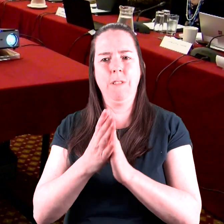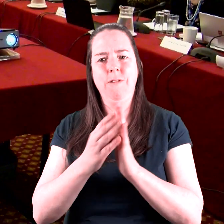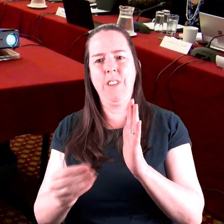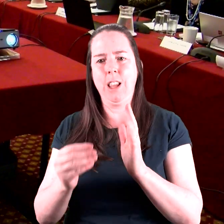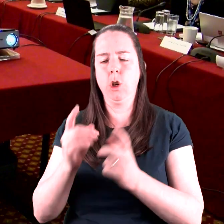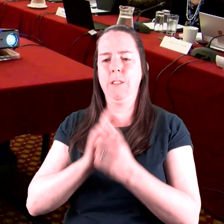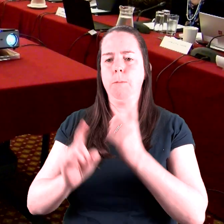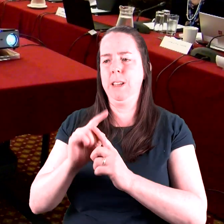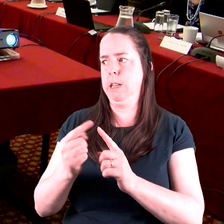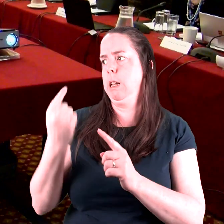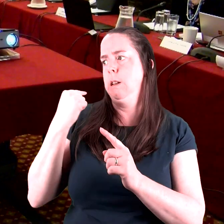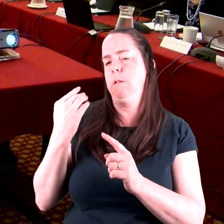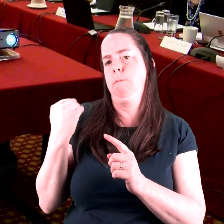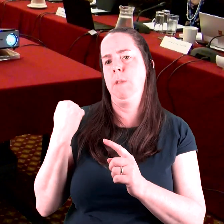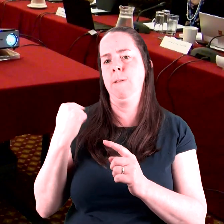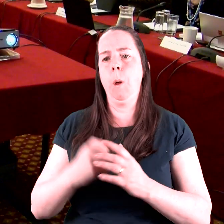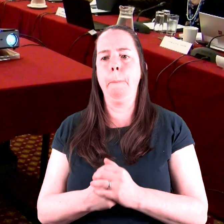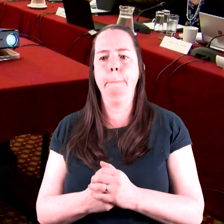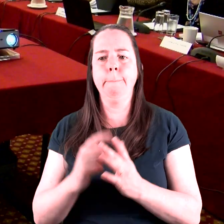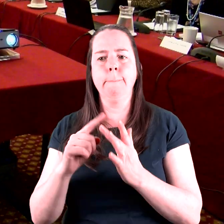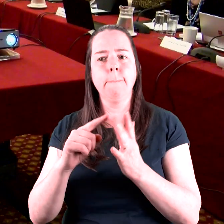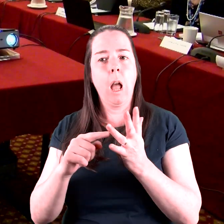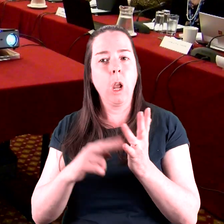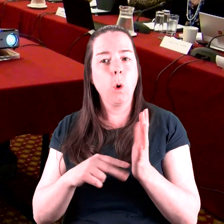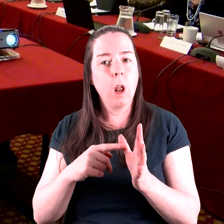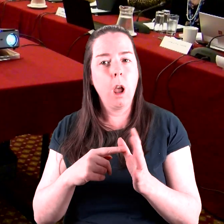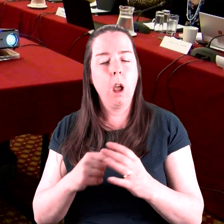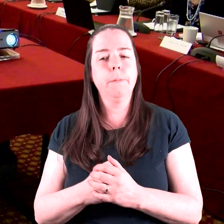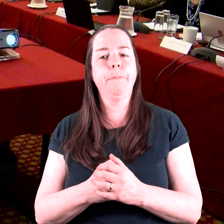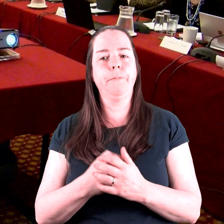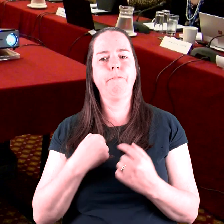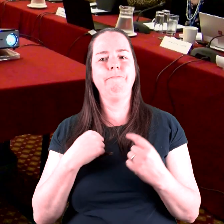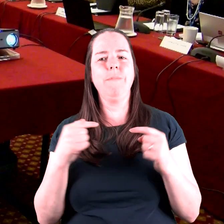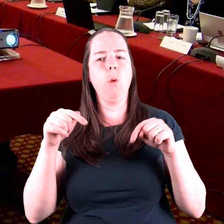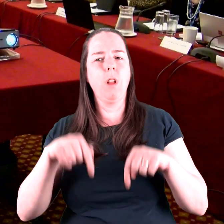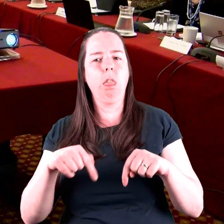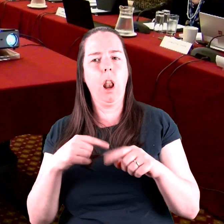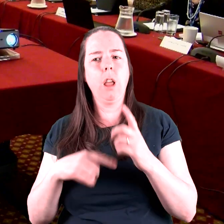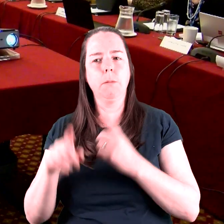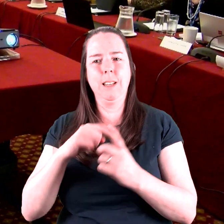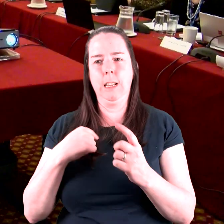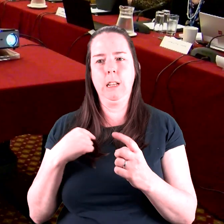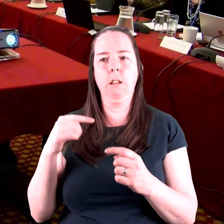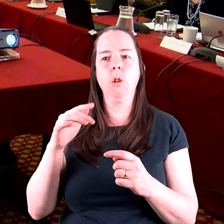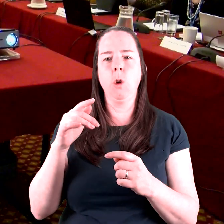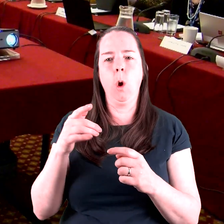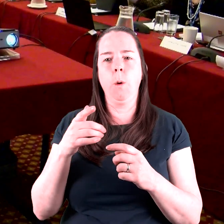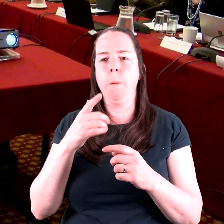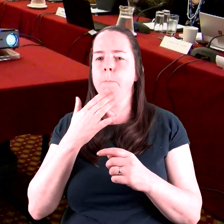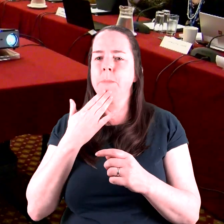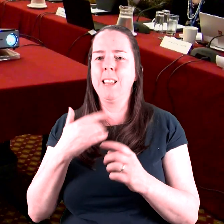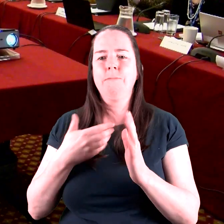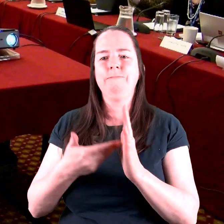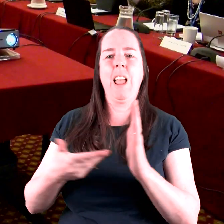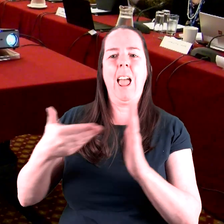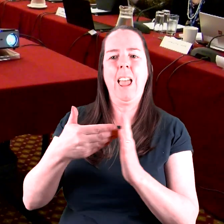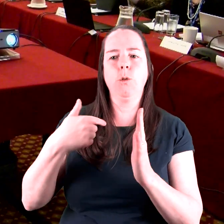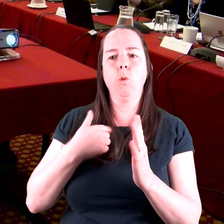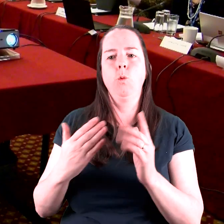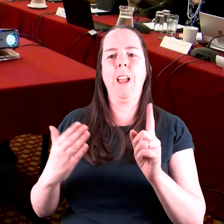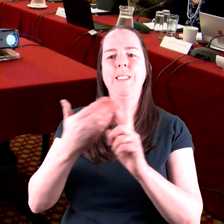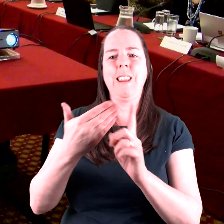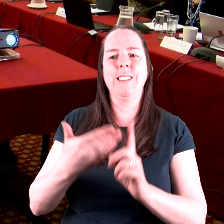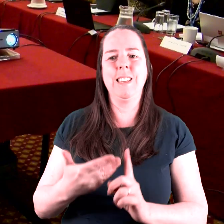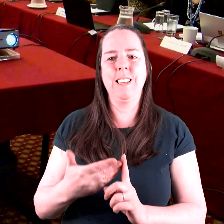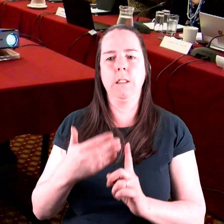an accurate reflection of the meeting that we had? Iona. Just as I was at the last meeting, so if I could just be added to the